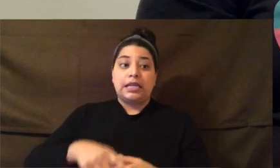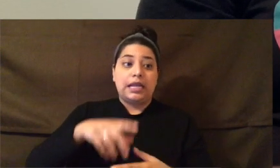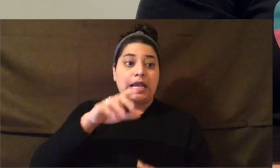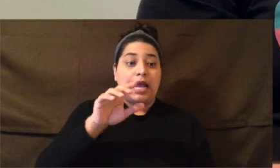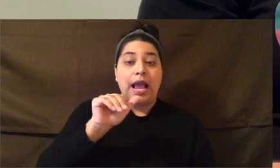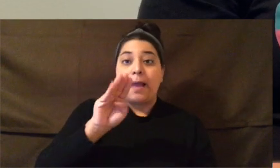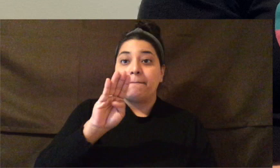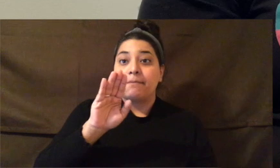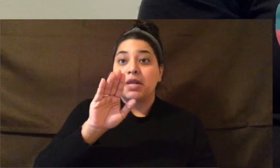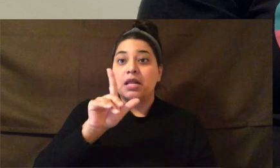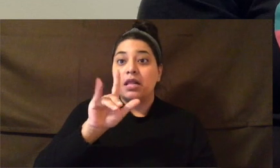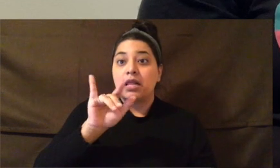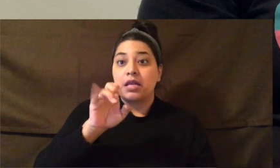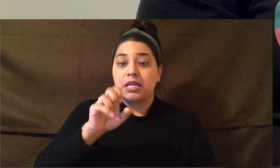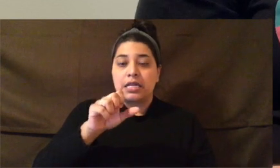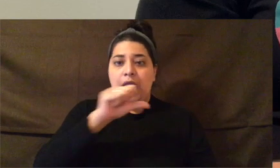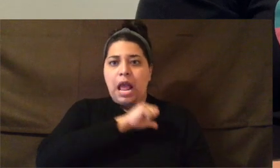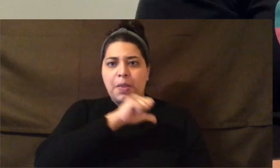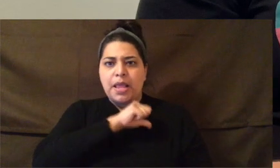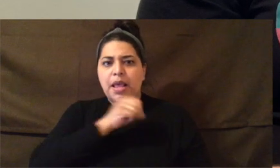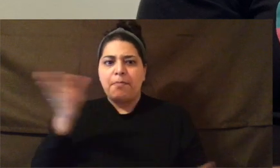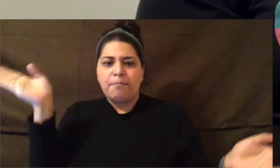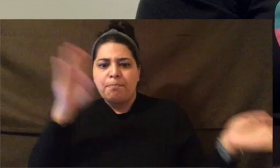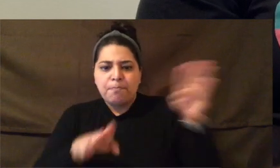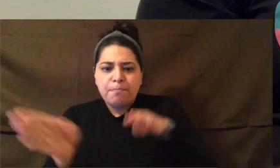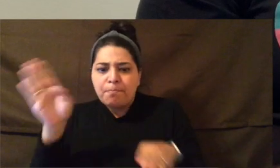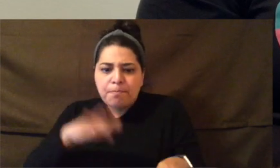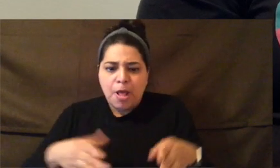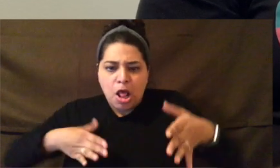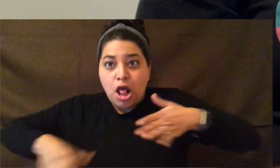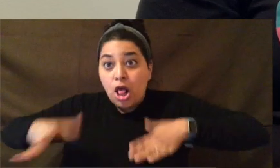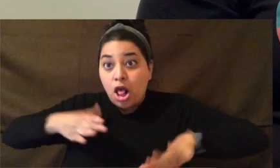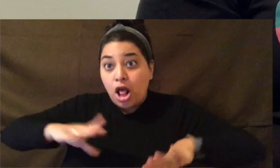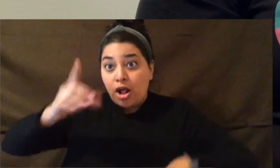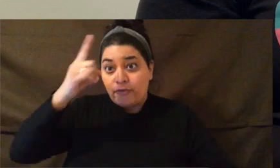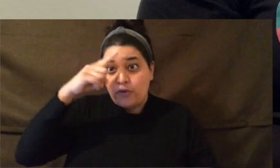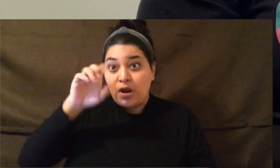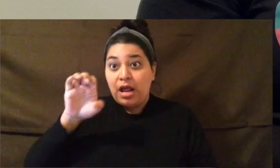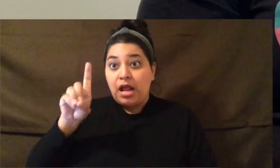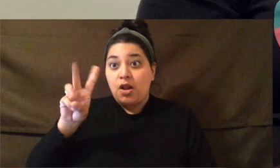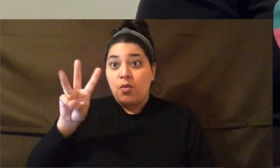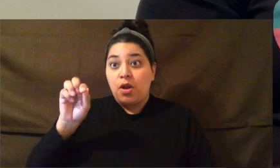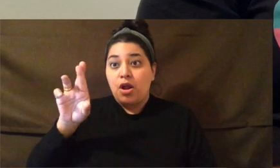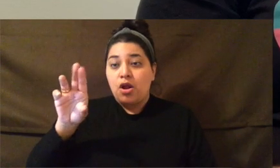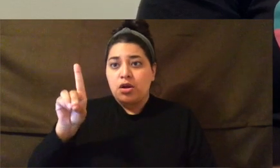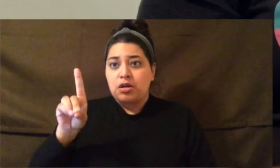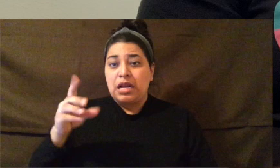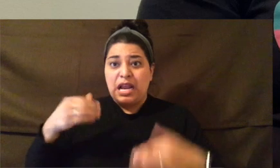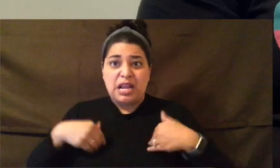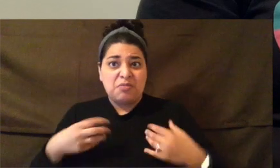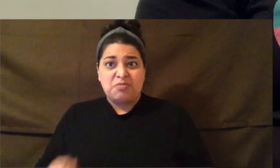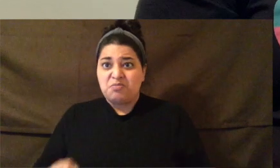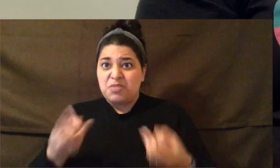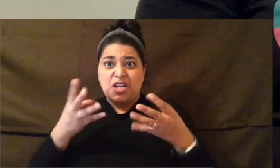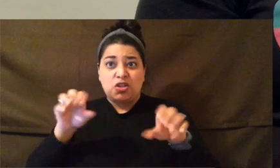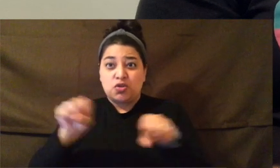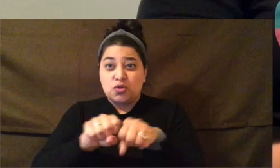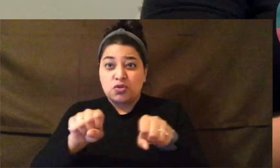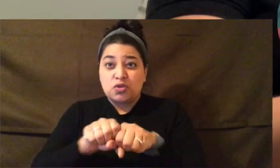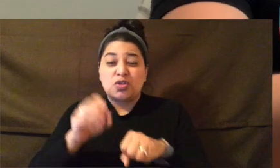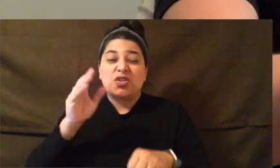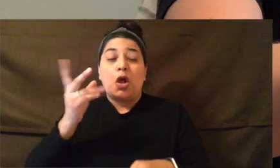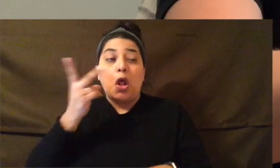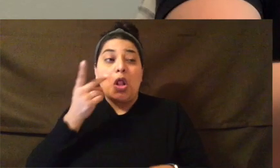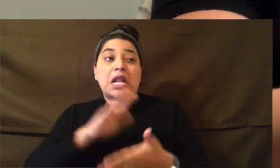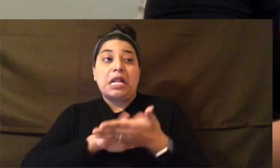small trunk, and Abilene packed it for him, filling it with his finest suits and several of his best hats and 3 pairs of shoes, all that so he might